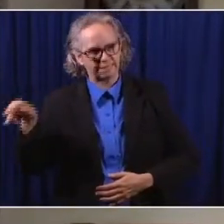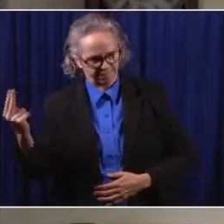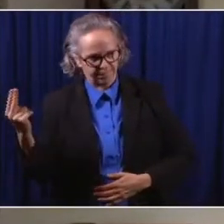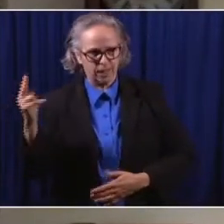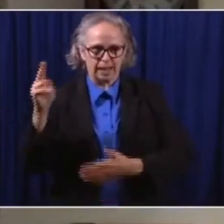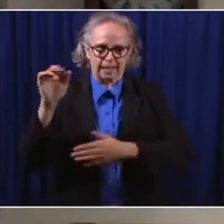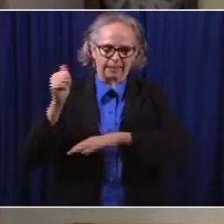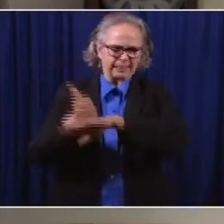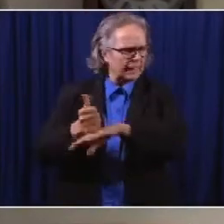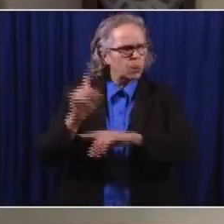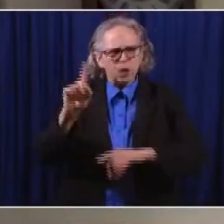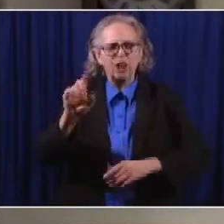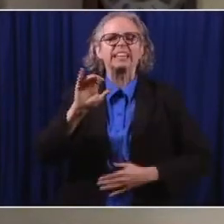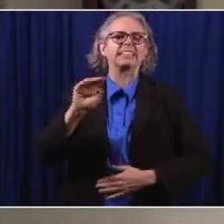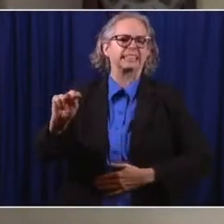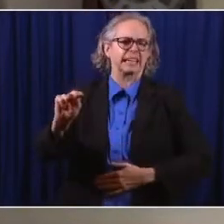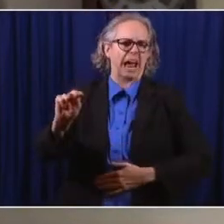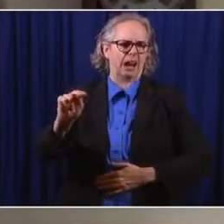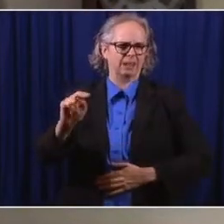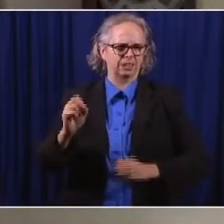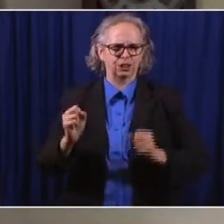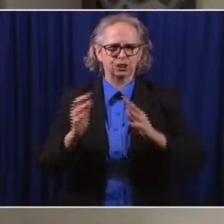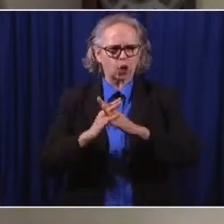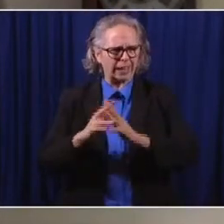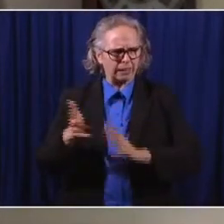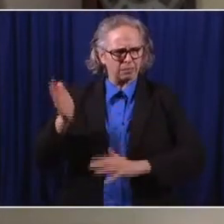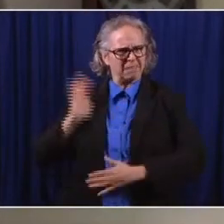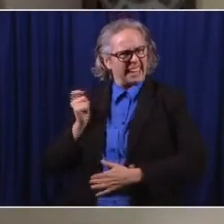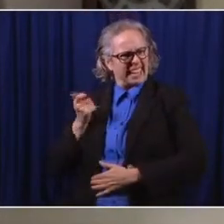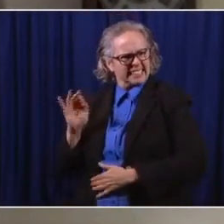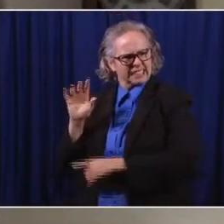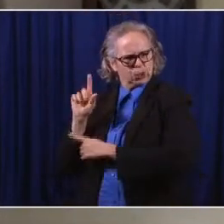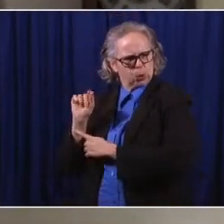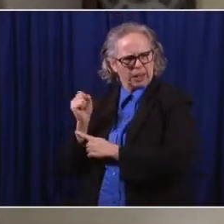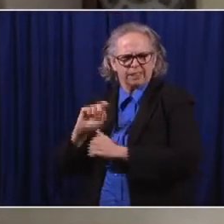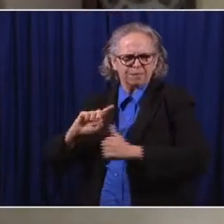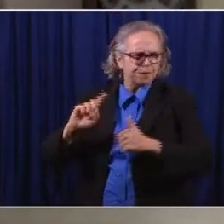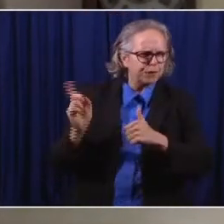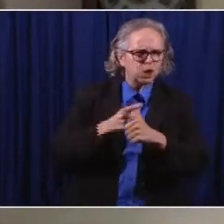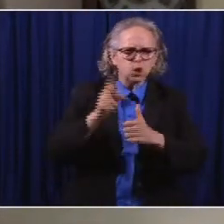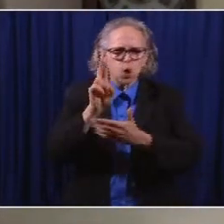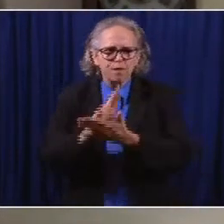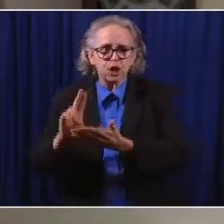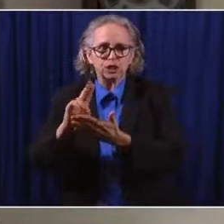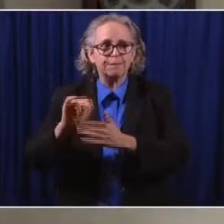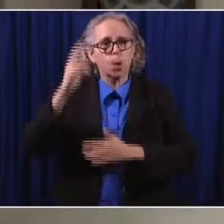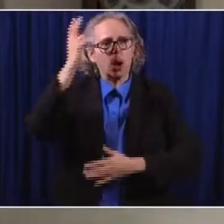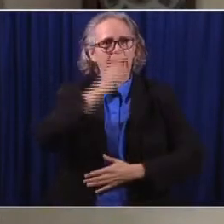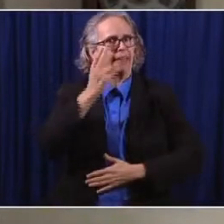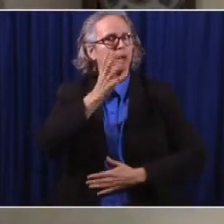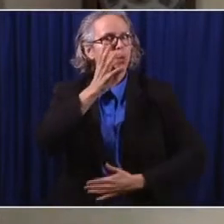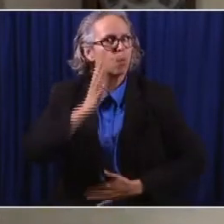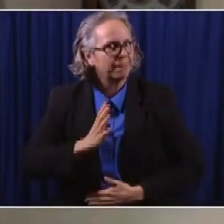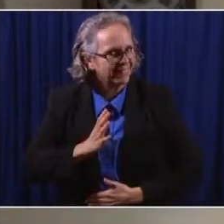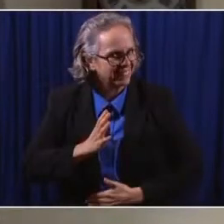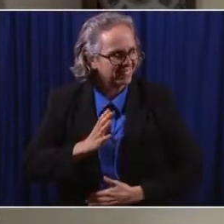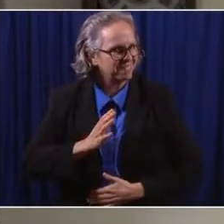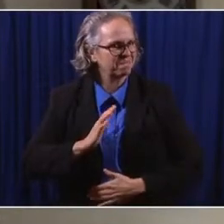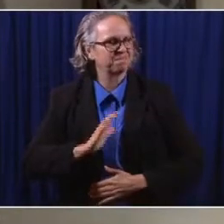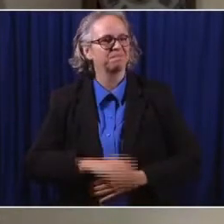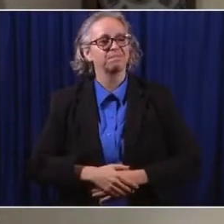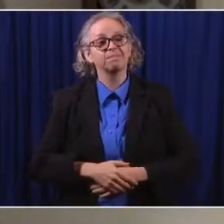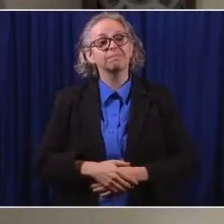1920. It's the first Catholic university for women in southwestern Ohio. 1986, the university formally